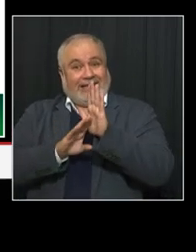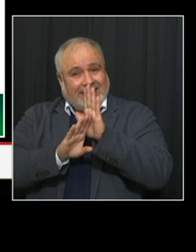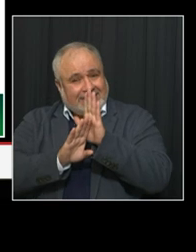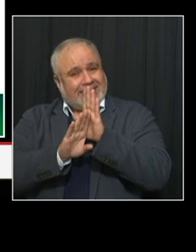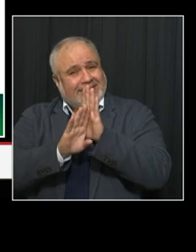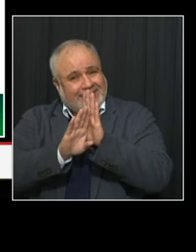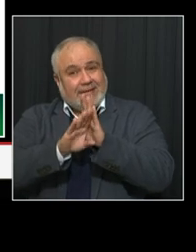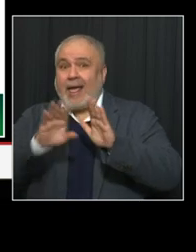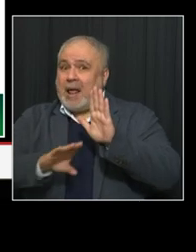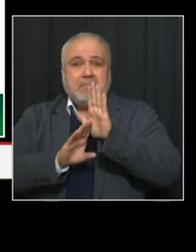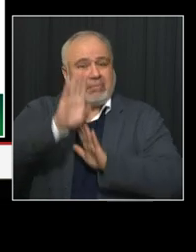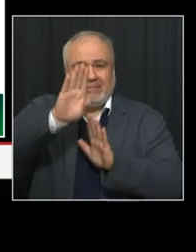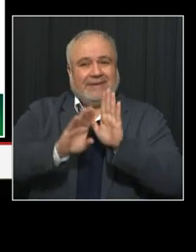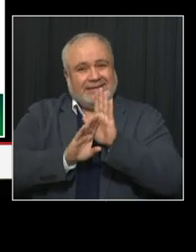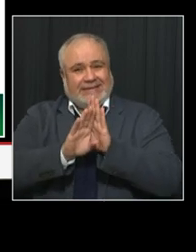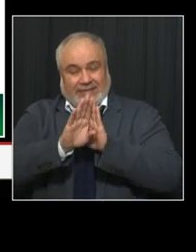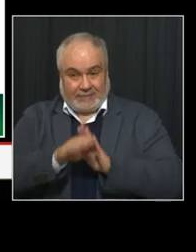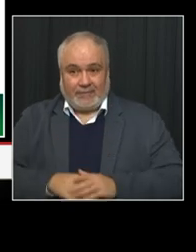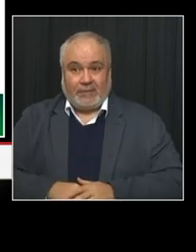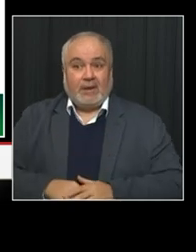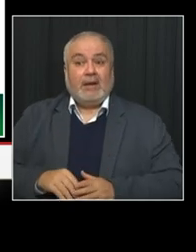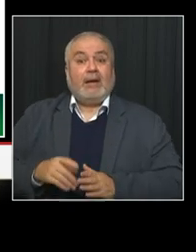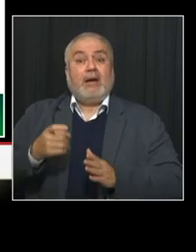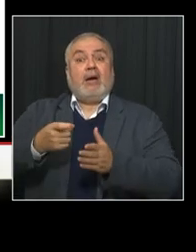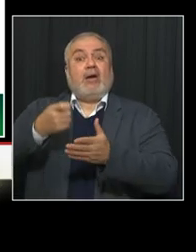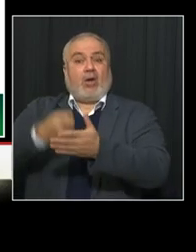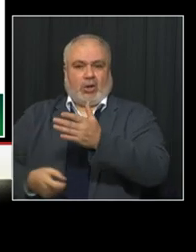rising. And so as we look to build the